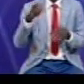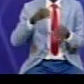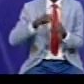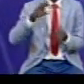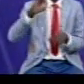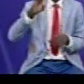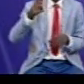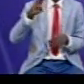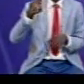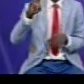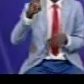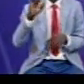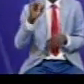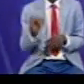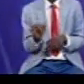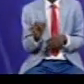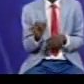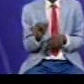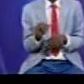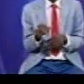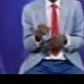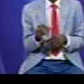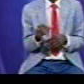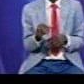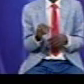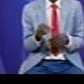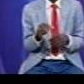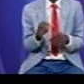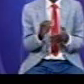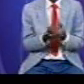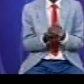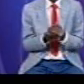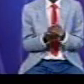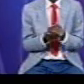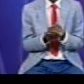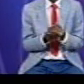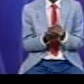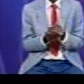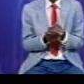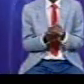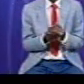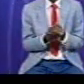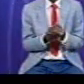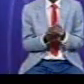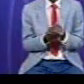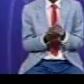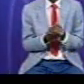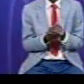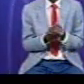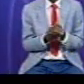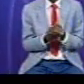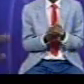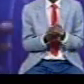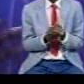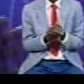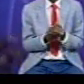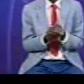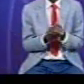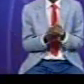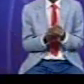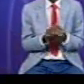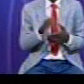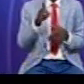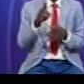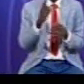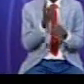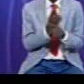was no longer feeling the pain. Before, I used to have boys in my armpit. It would come and go. It used to happen frequently. But I noticed that I was no longer